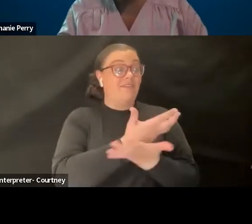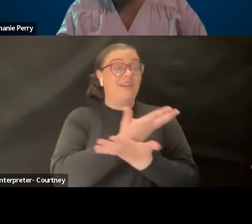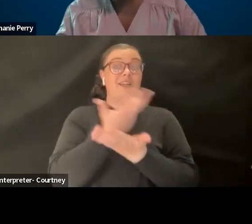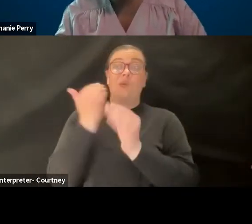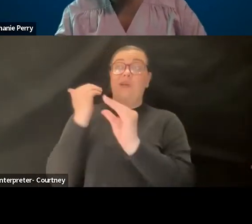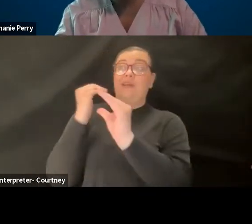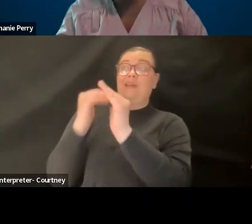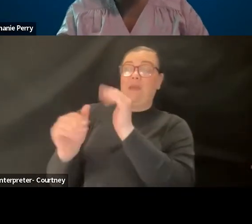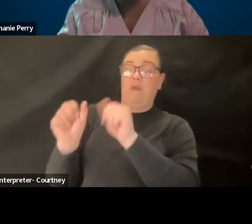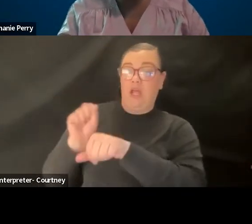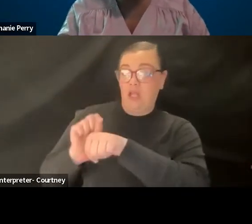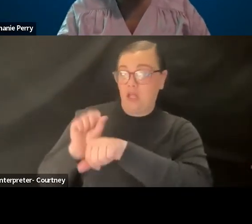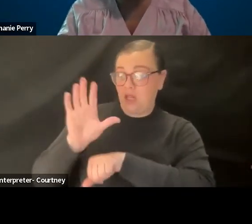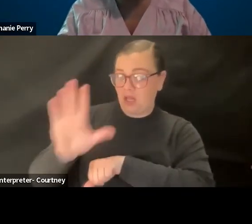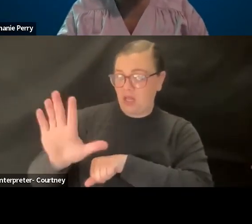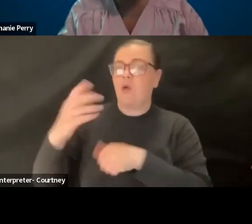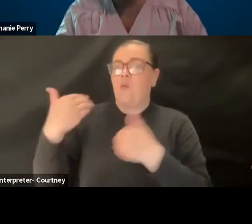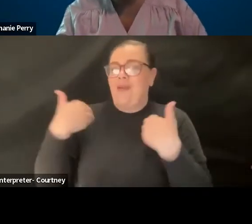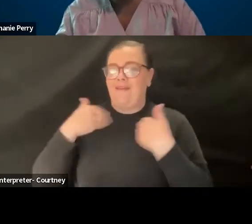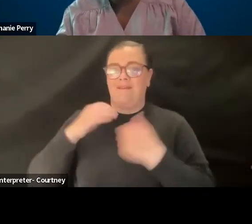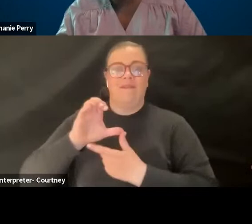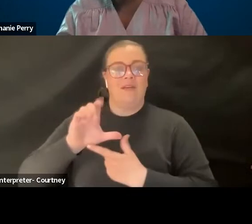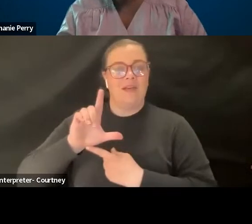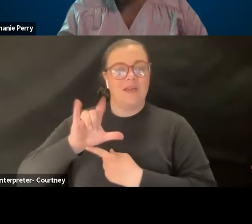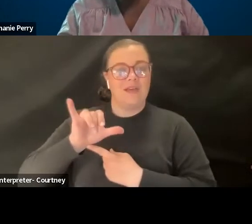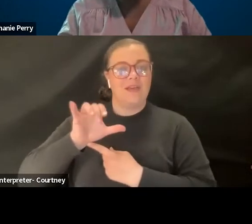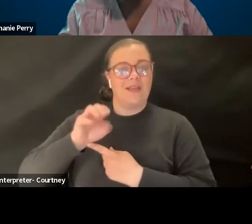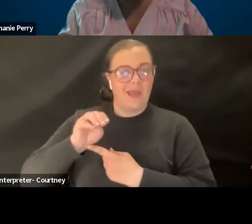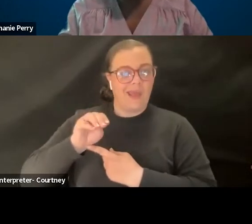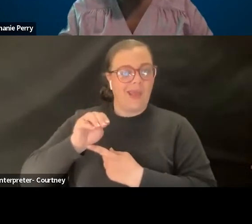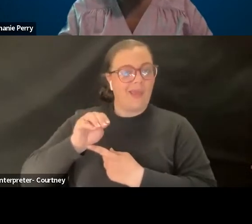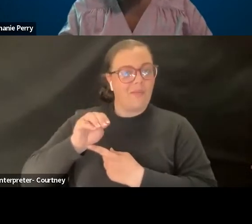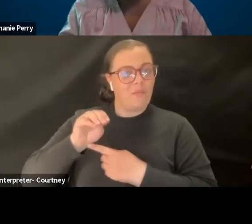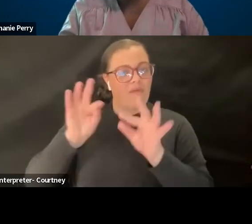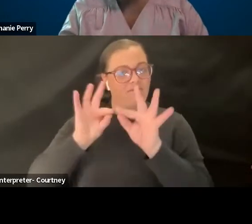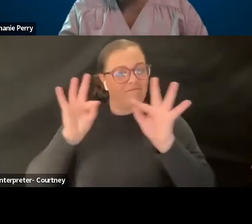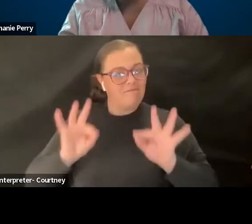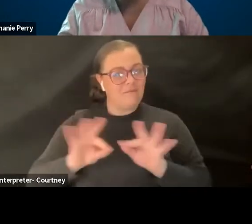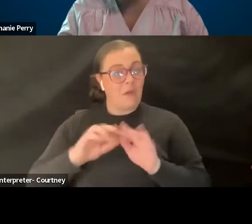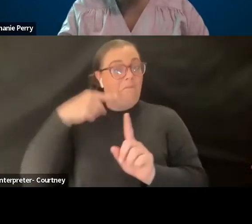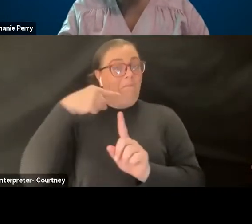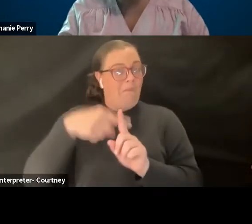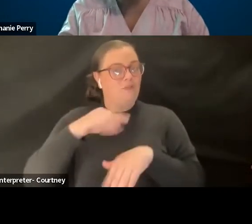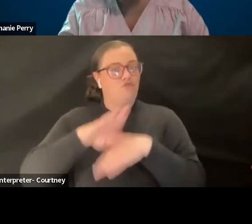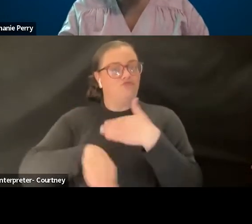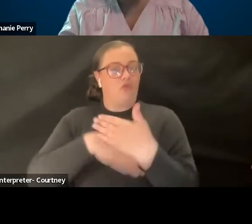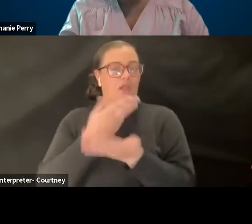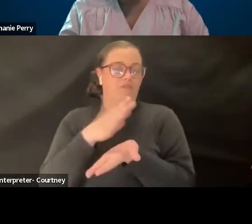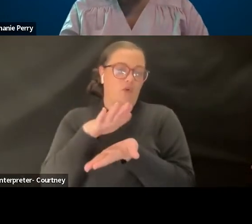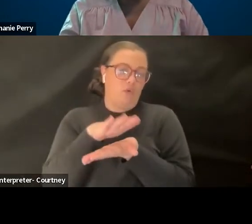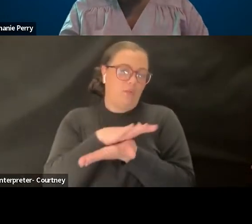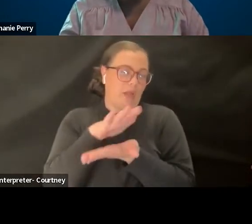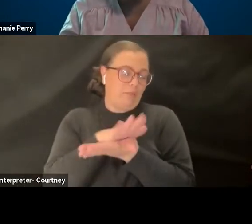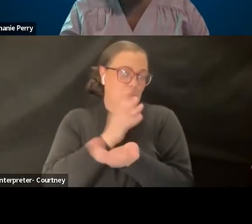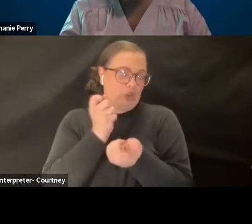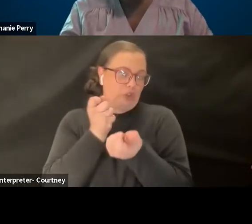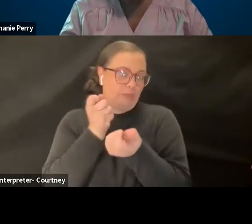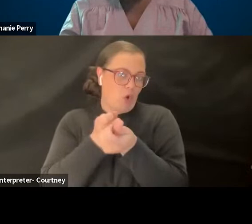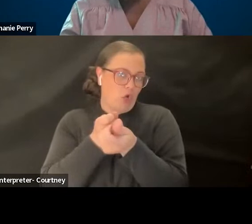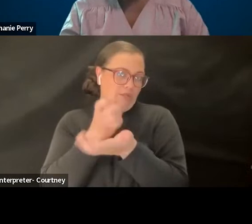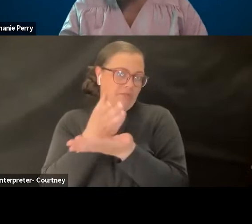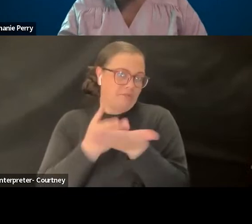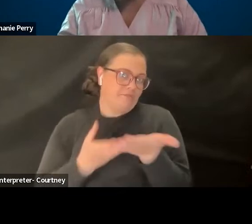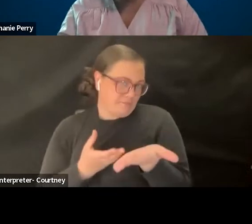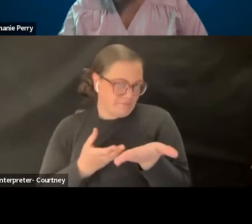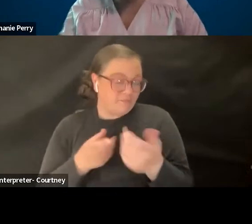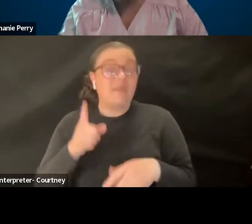form along with all of the supporting documentation. A business rep is assigned to each production, and the business rep assigned here